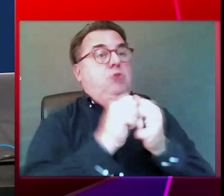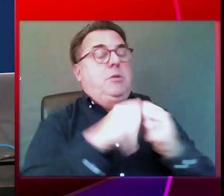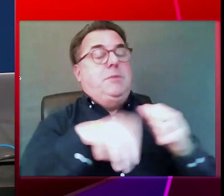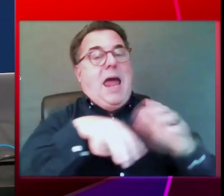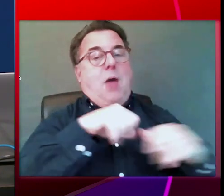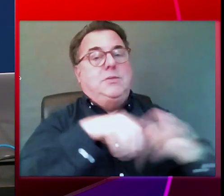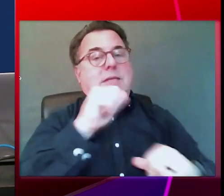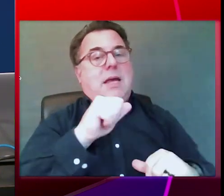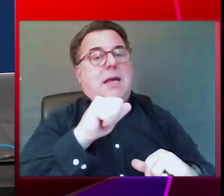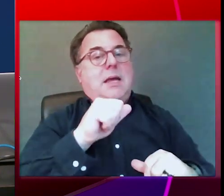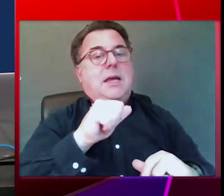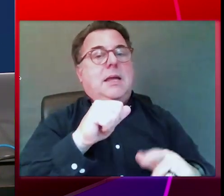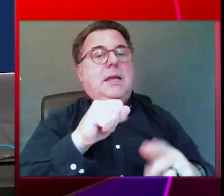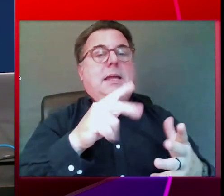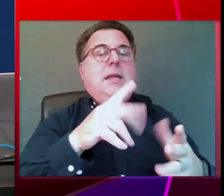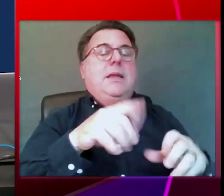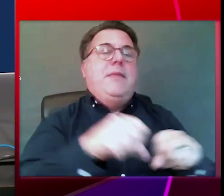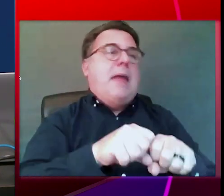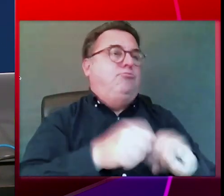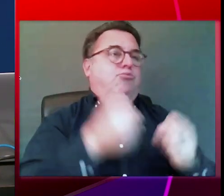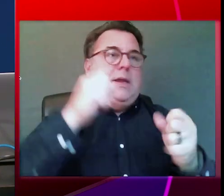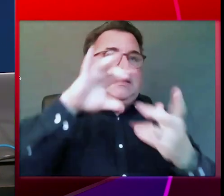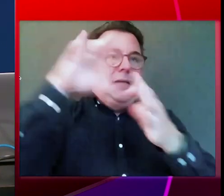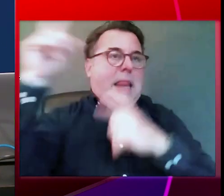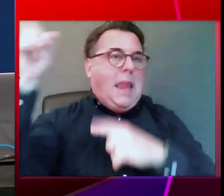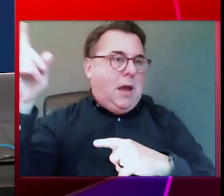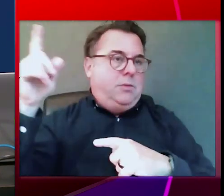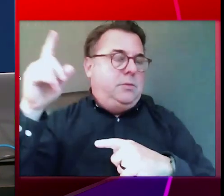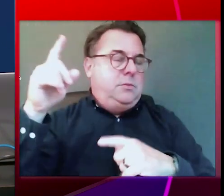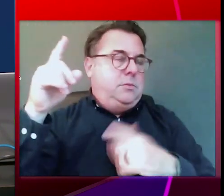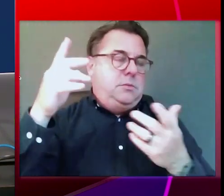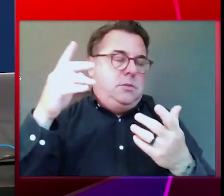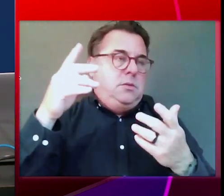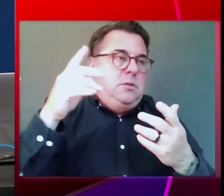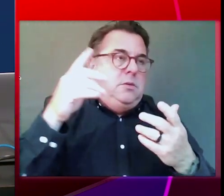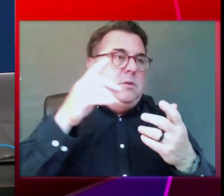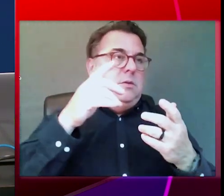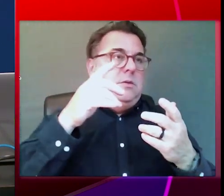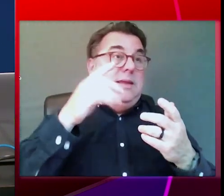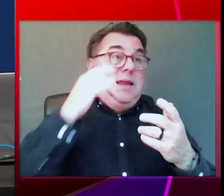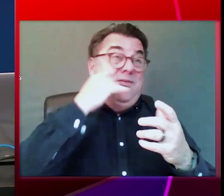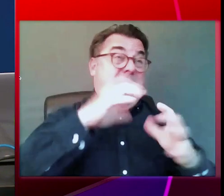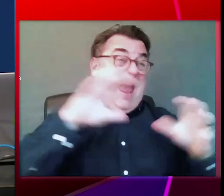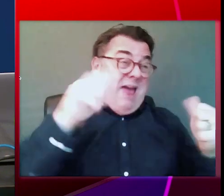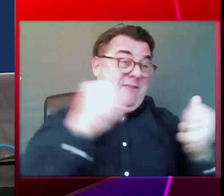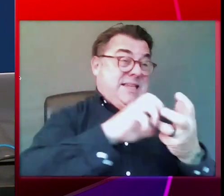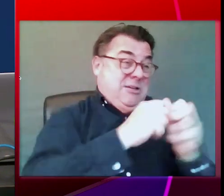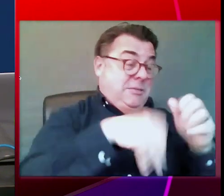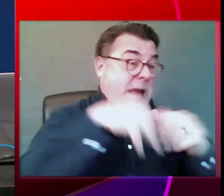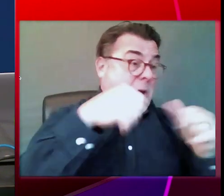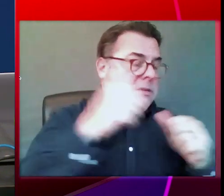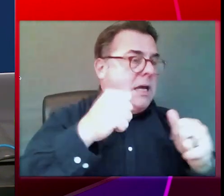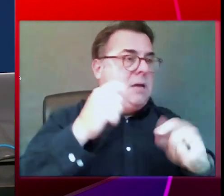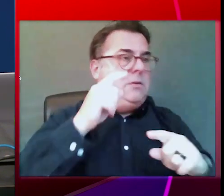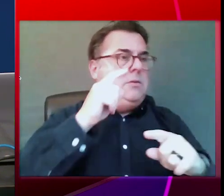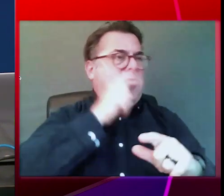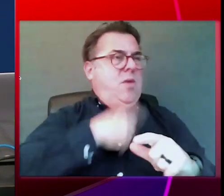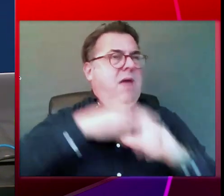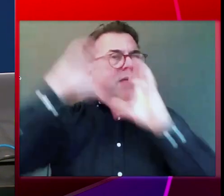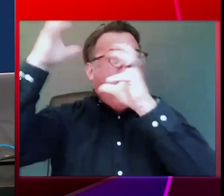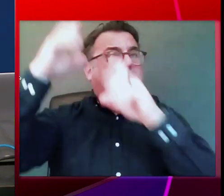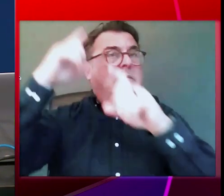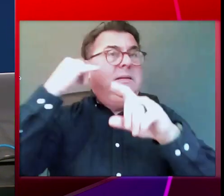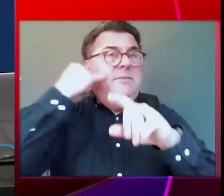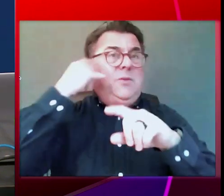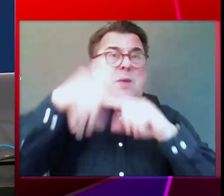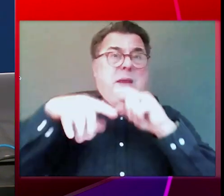break the physics of the cloud. Like, if you take this to the extreme, you don't really have a cloud anymore. Right. If you can't process data inside the cloud, you make